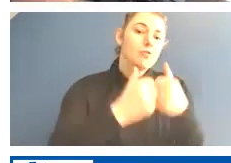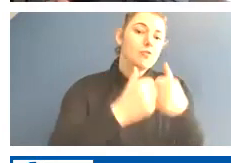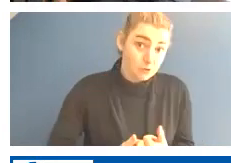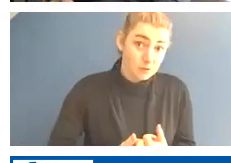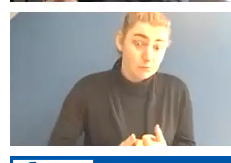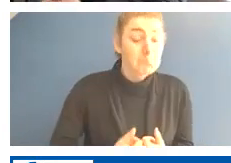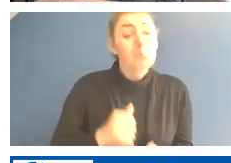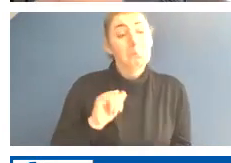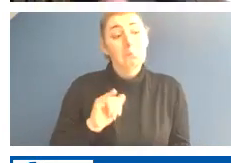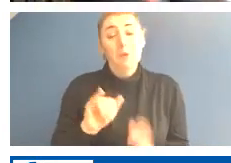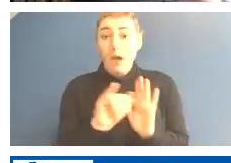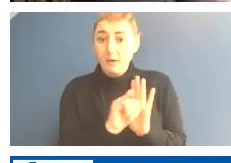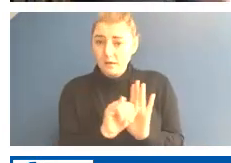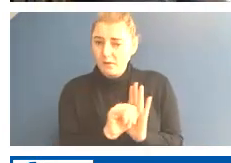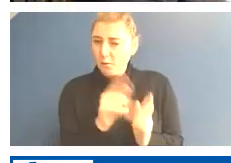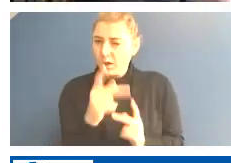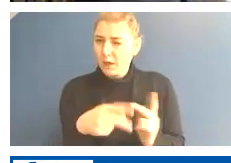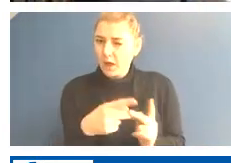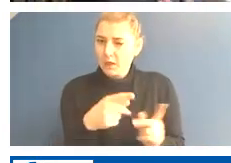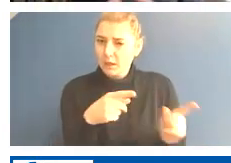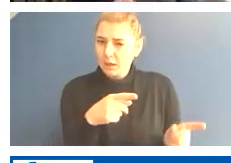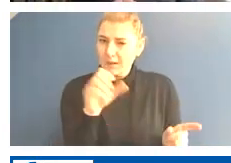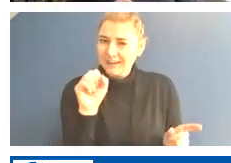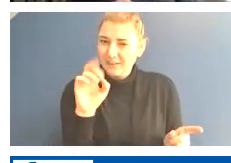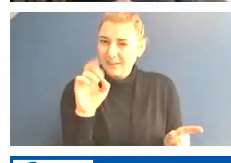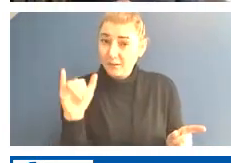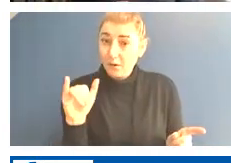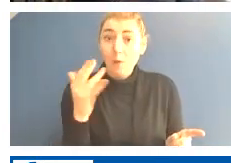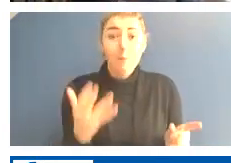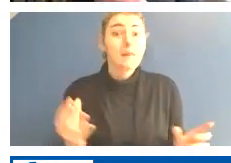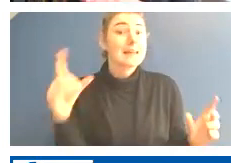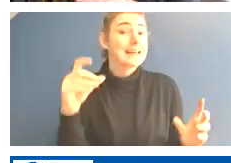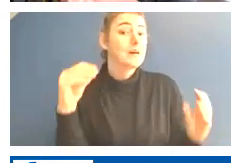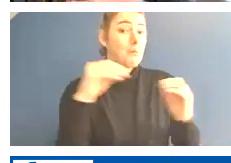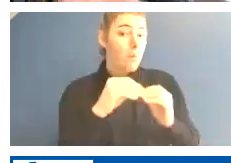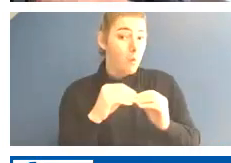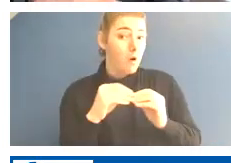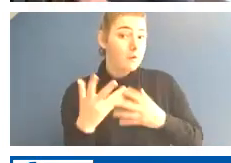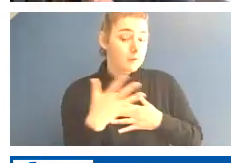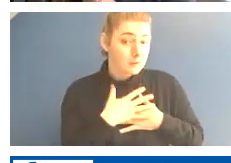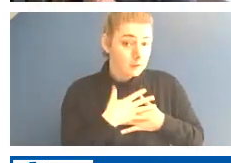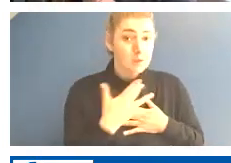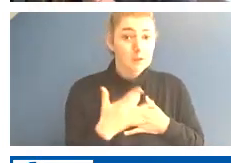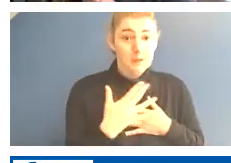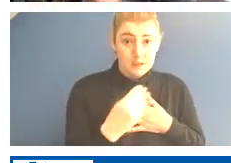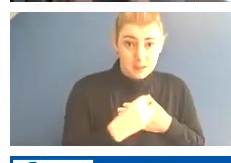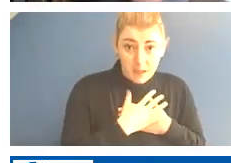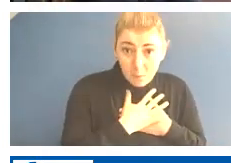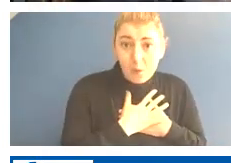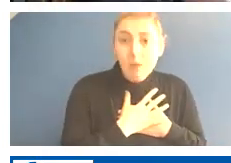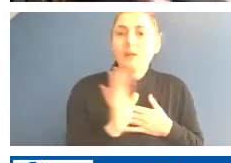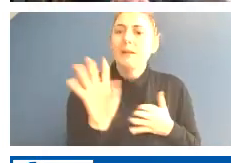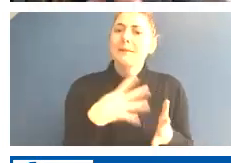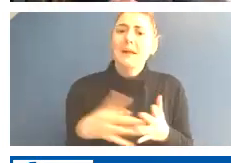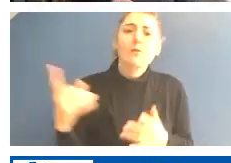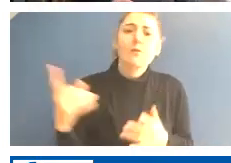they've identified that they need a lot more vestibular input, let's schedule a walk